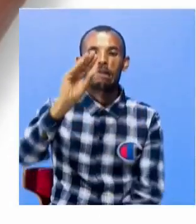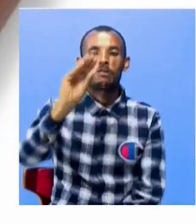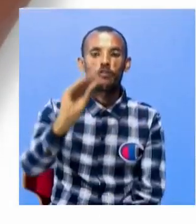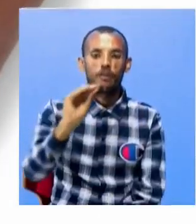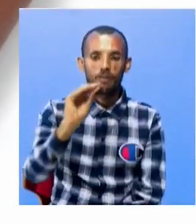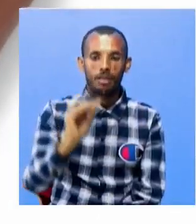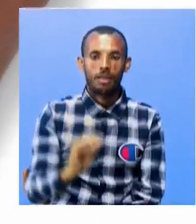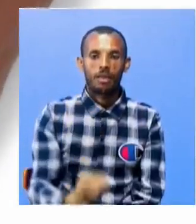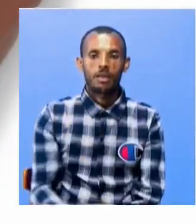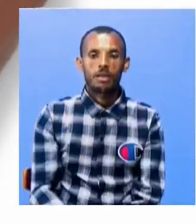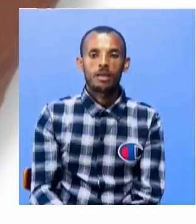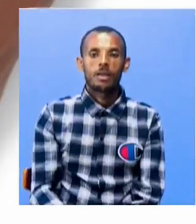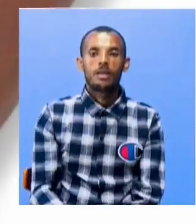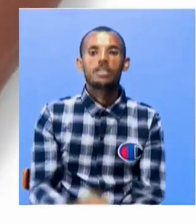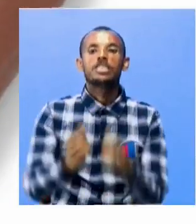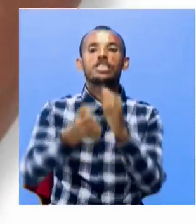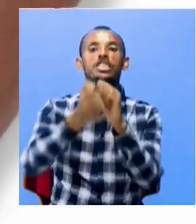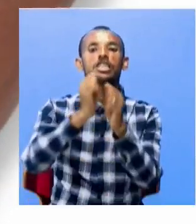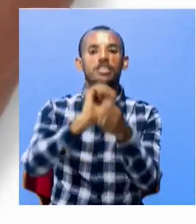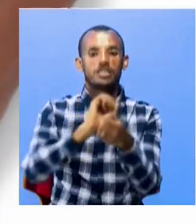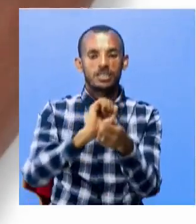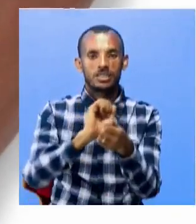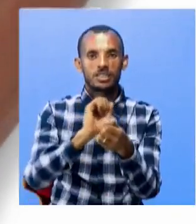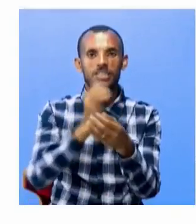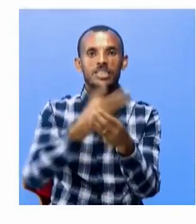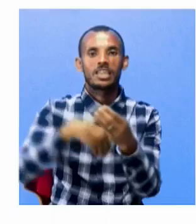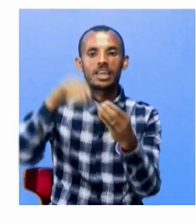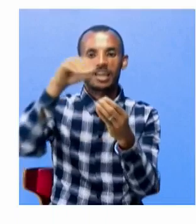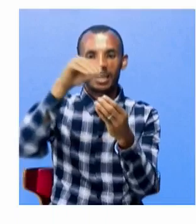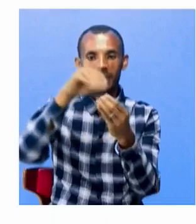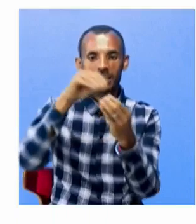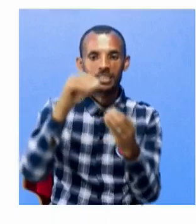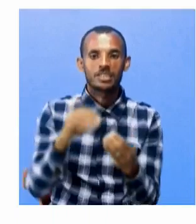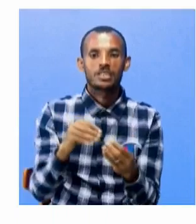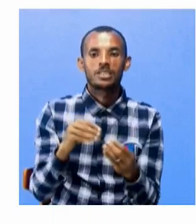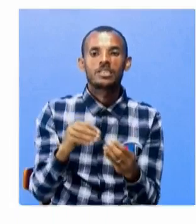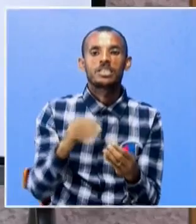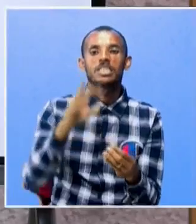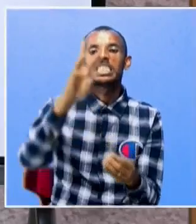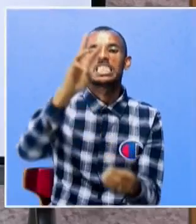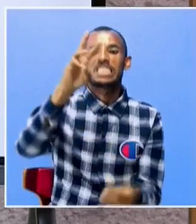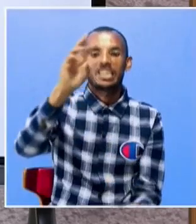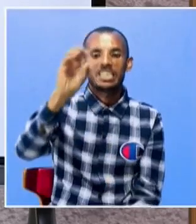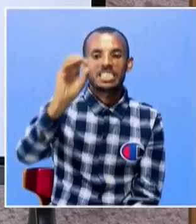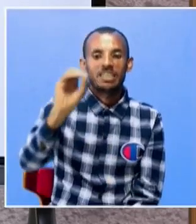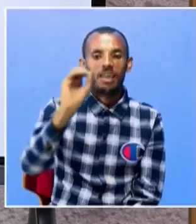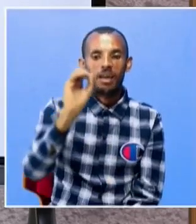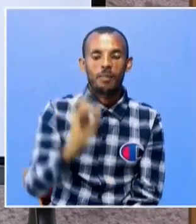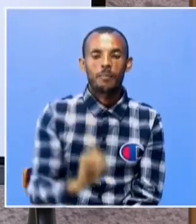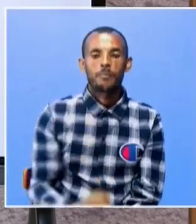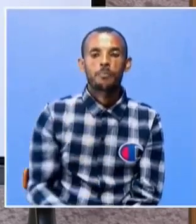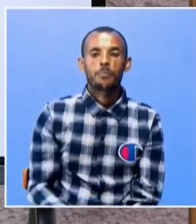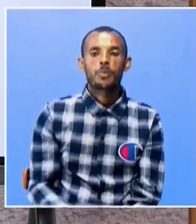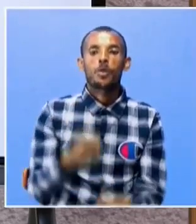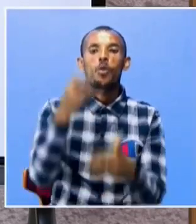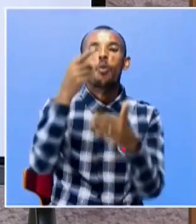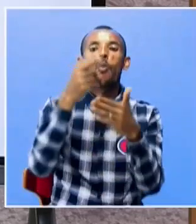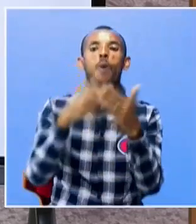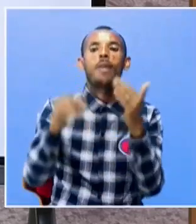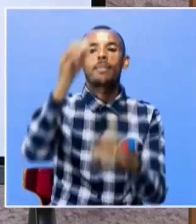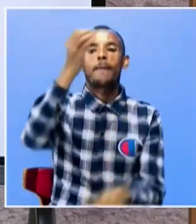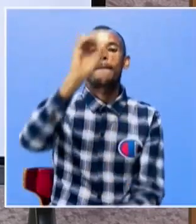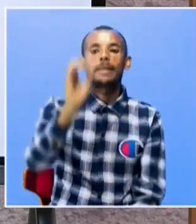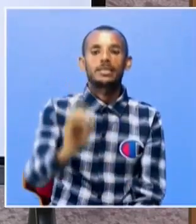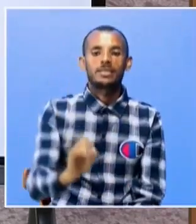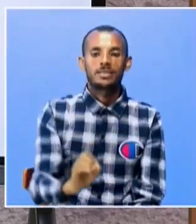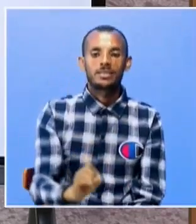50 is changed into or increased to 60, what percent or what's